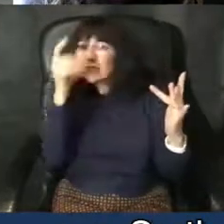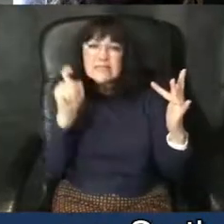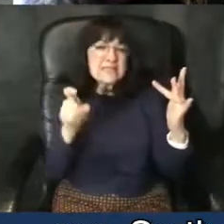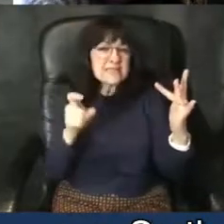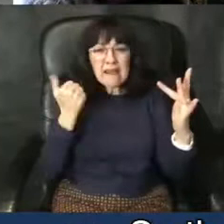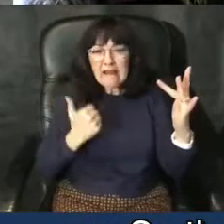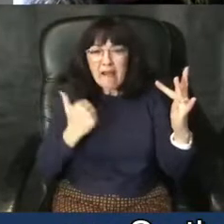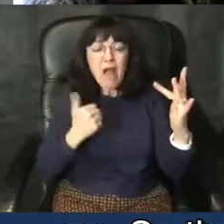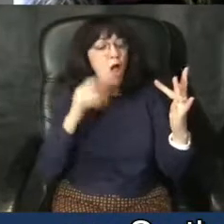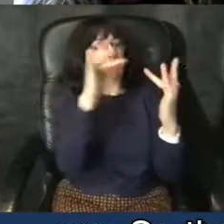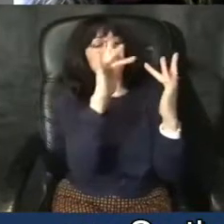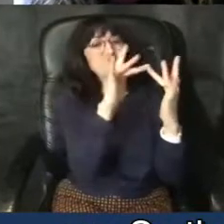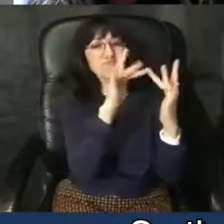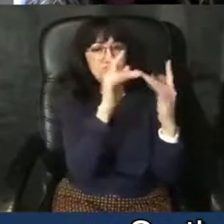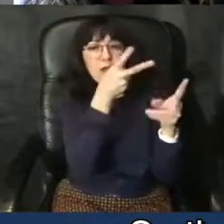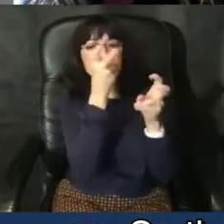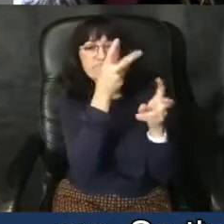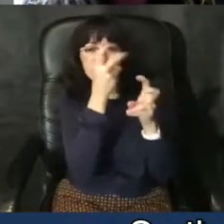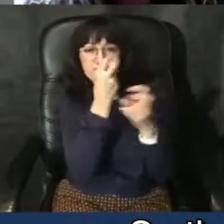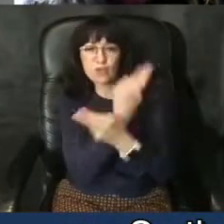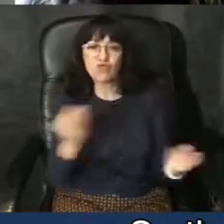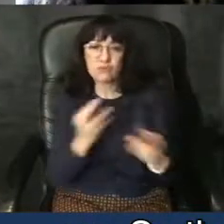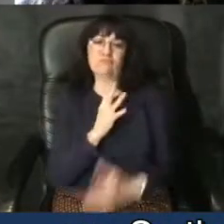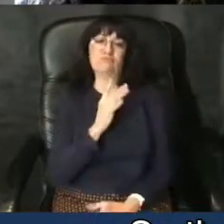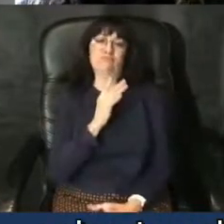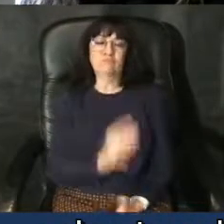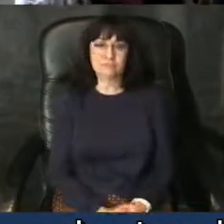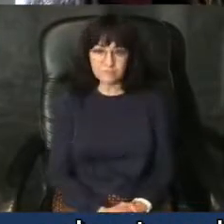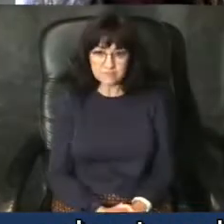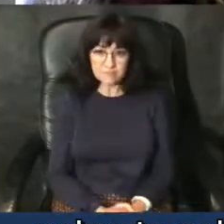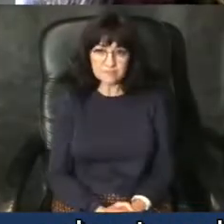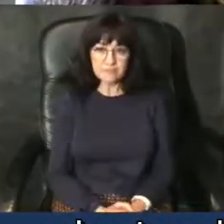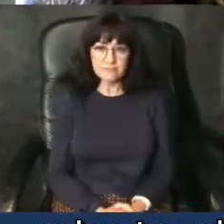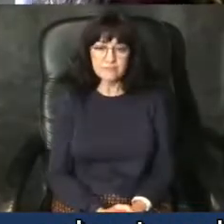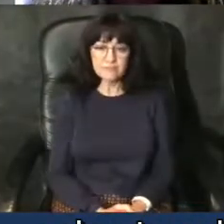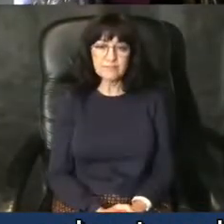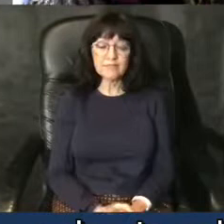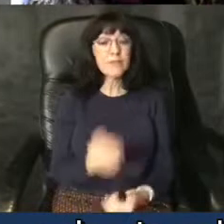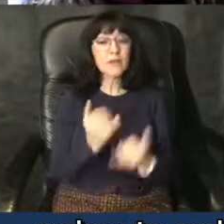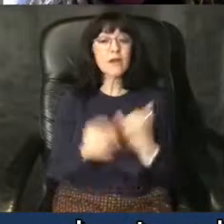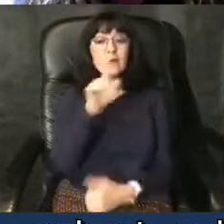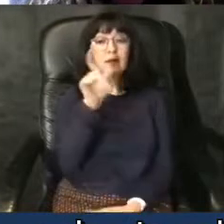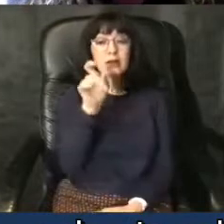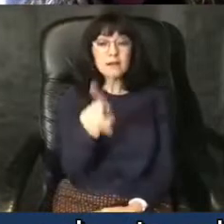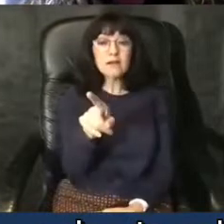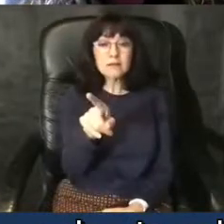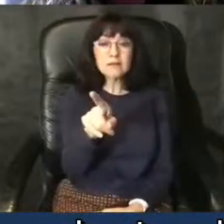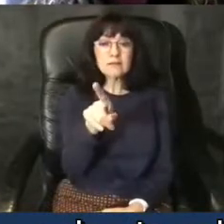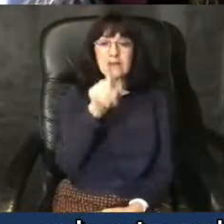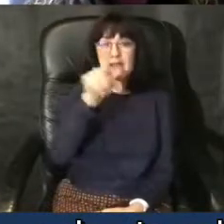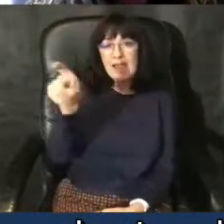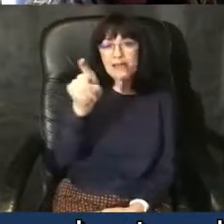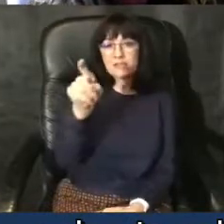So thank you so much for that. So the final question I'm going to ask for Director